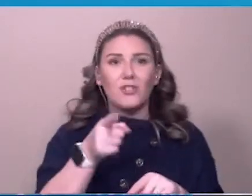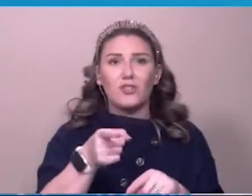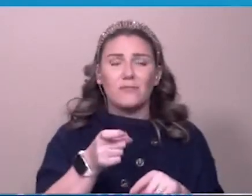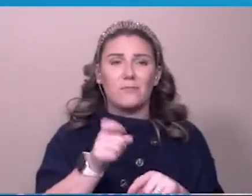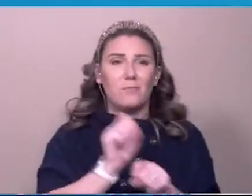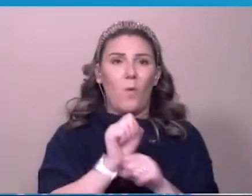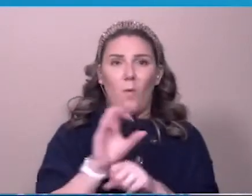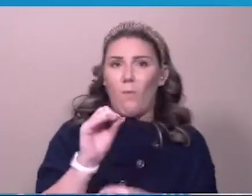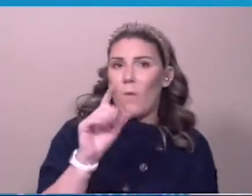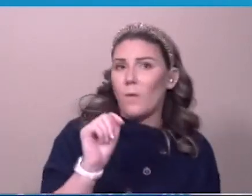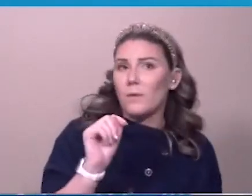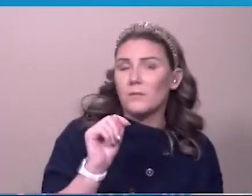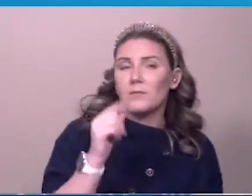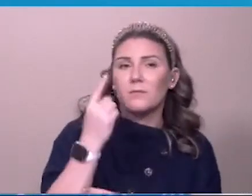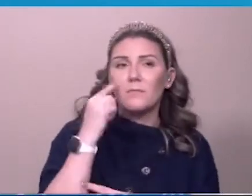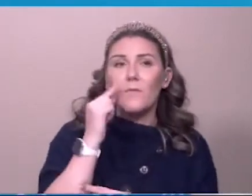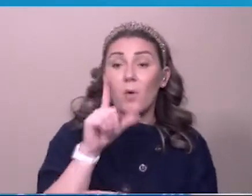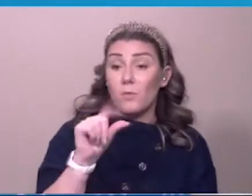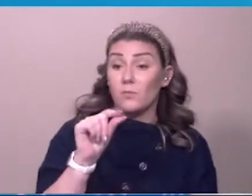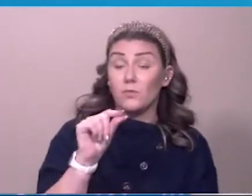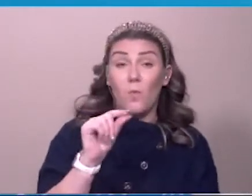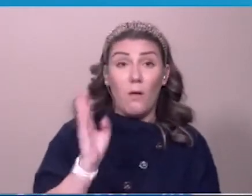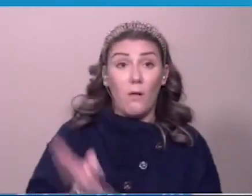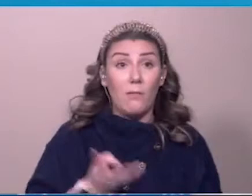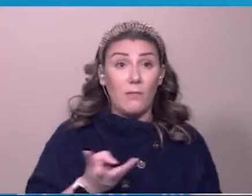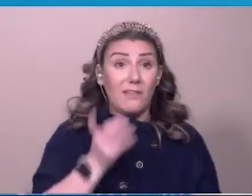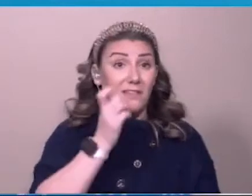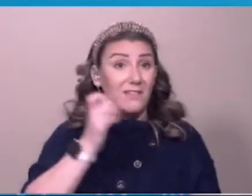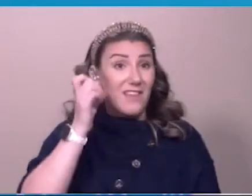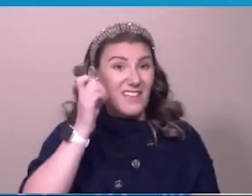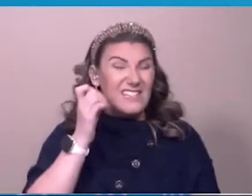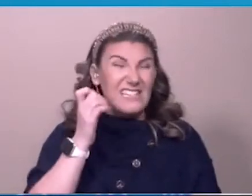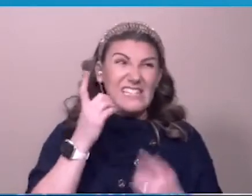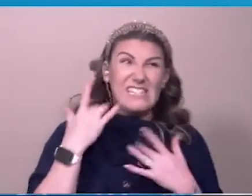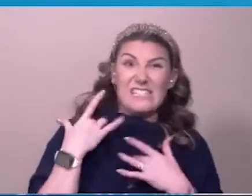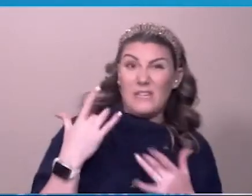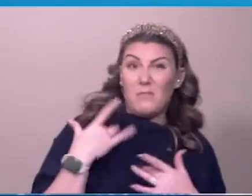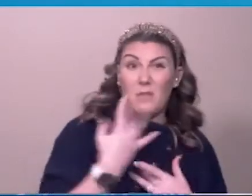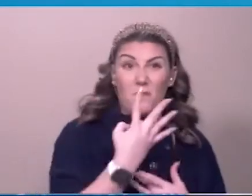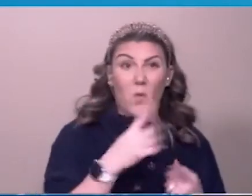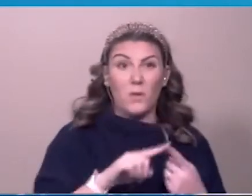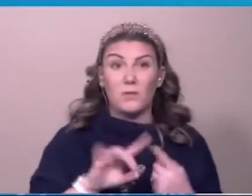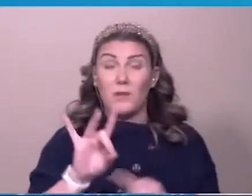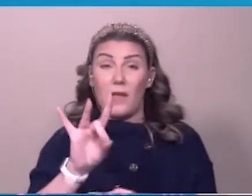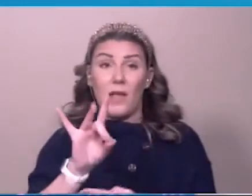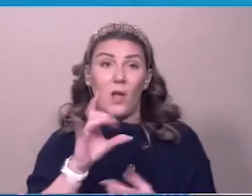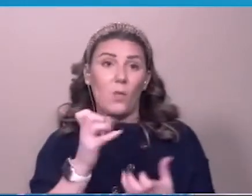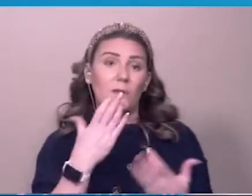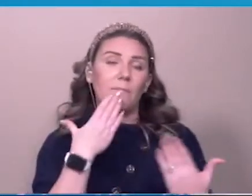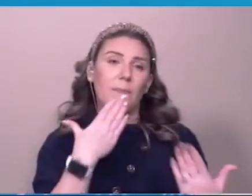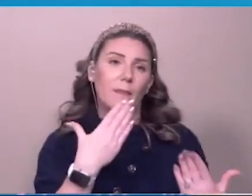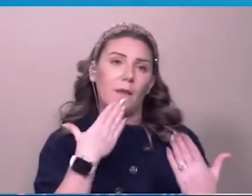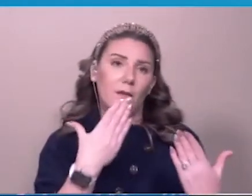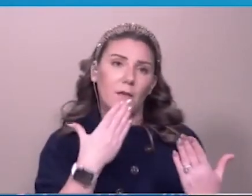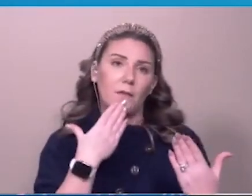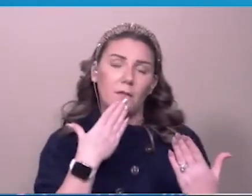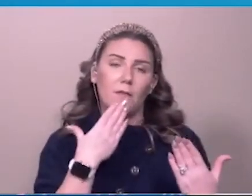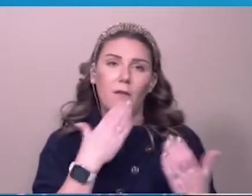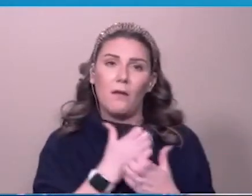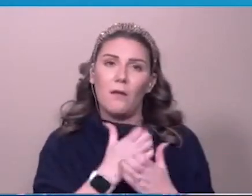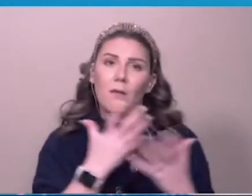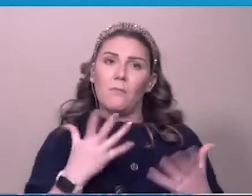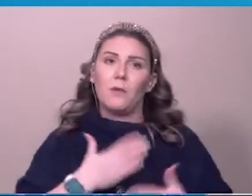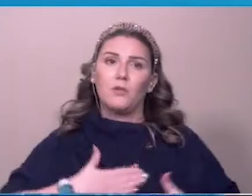to do 20 infusions yesterday where we typically do 4 to 8. So I just really wanted to say how much we appreciate